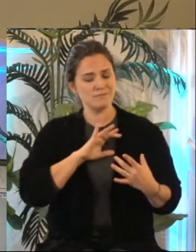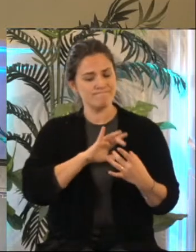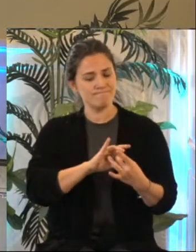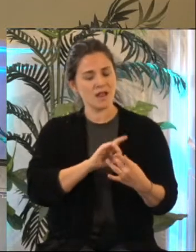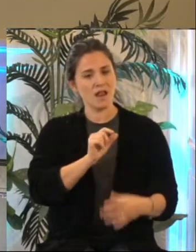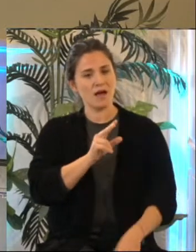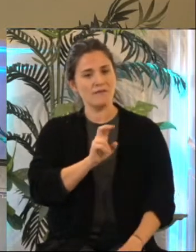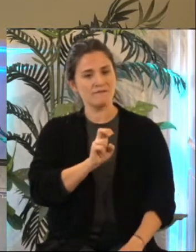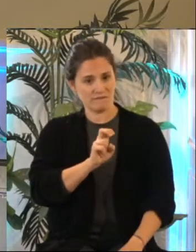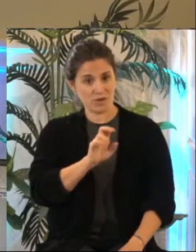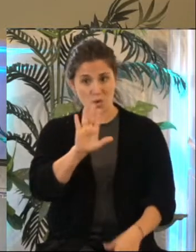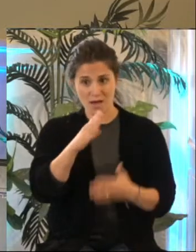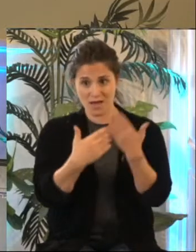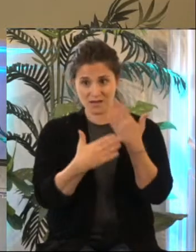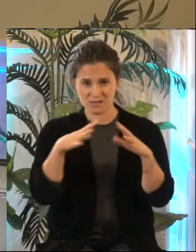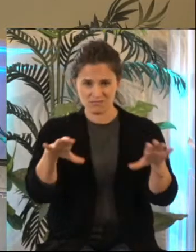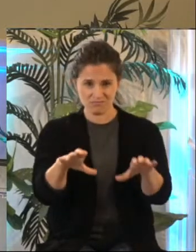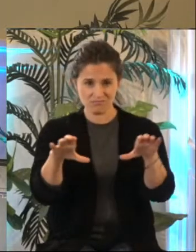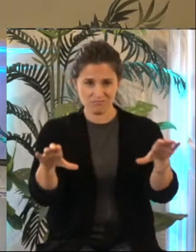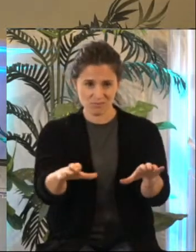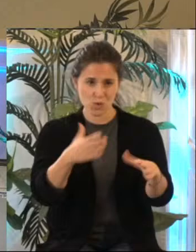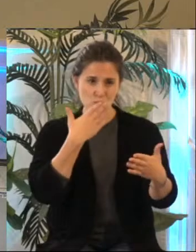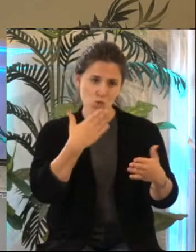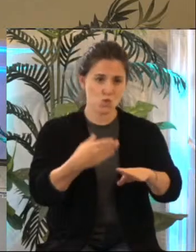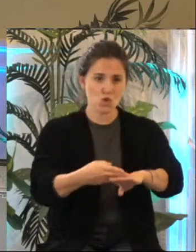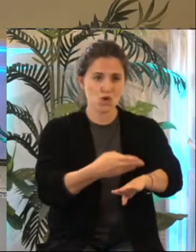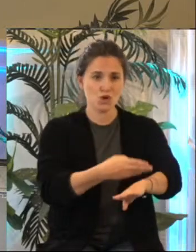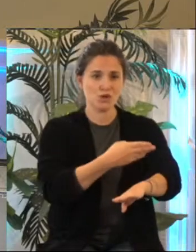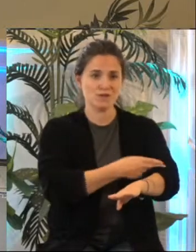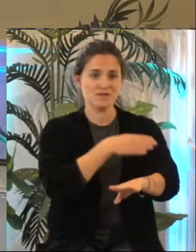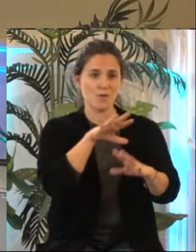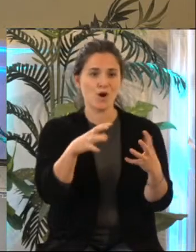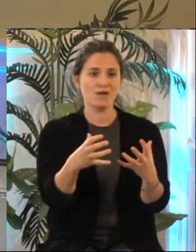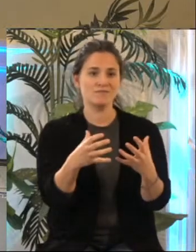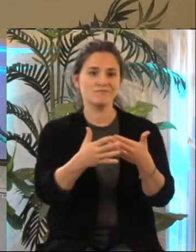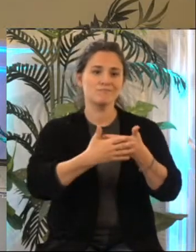world until we meet again. Go and be loved and be loving.